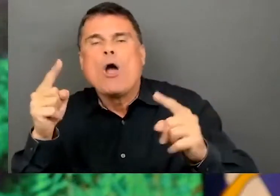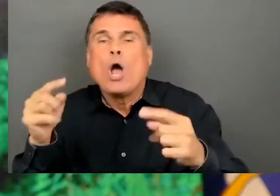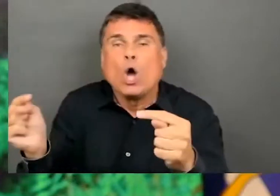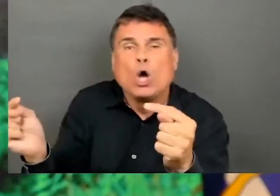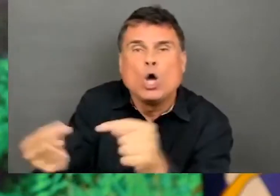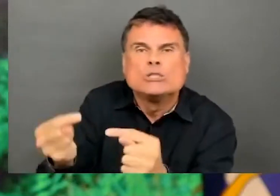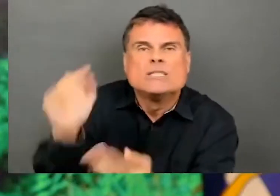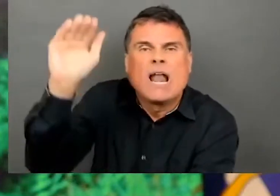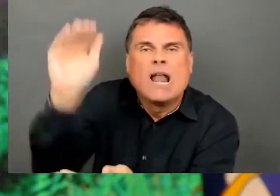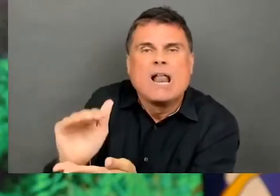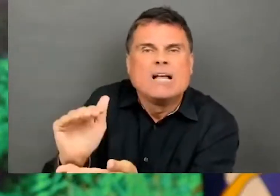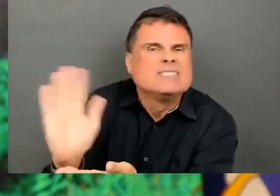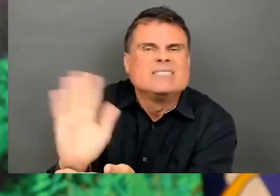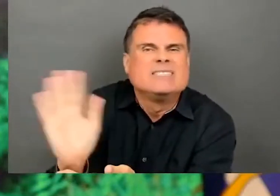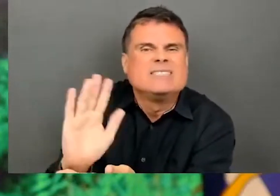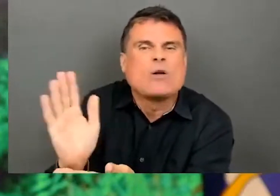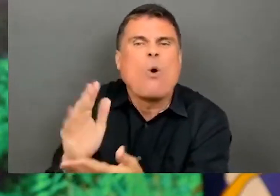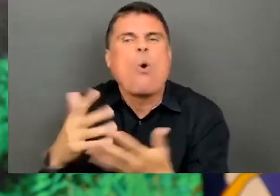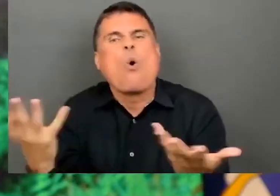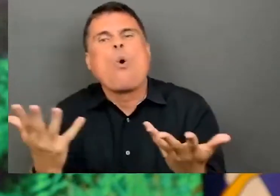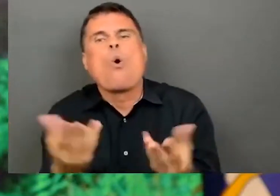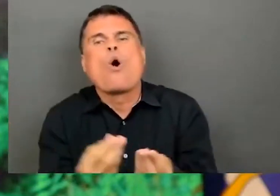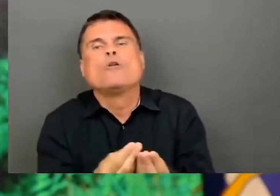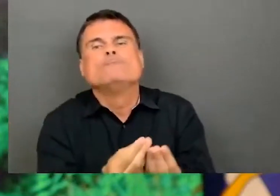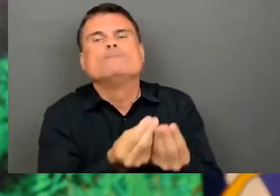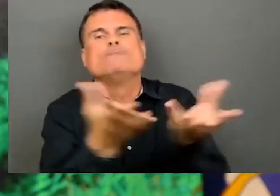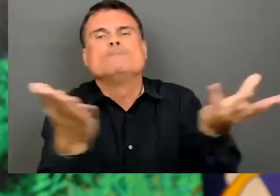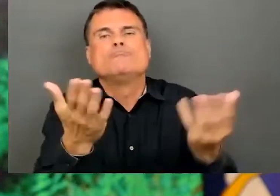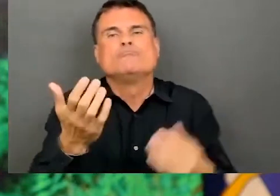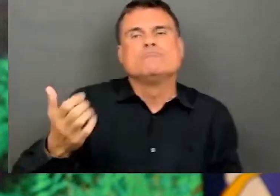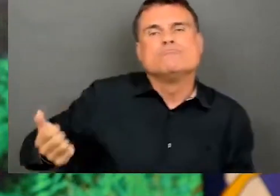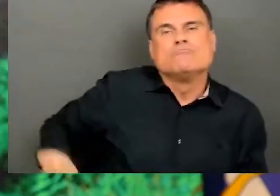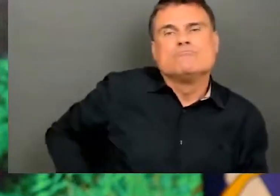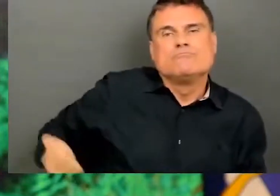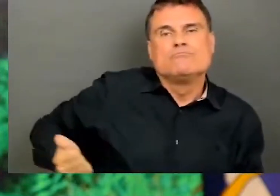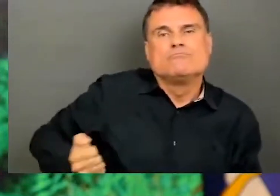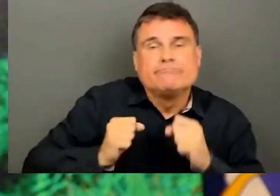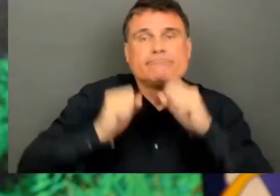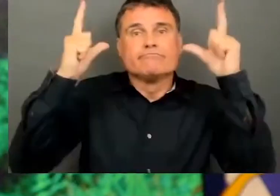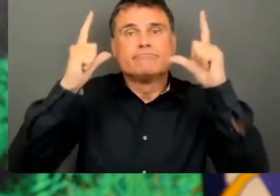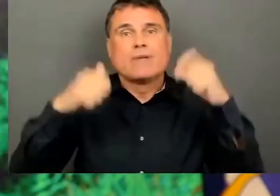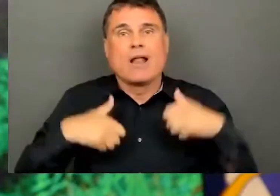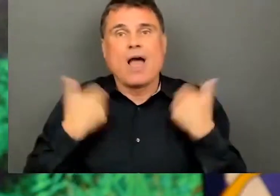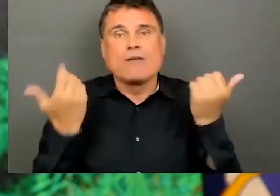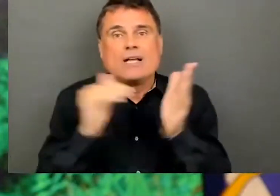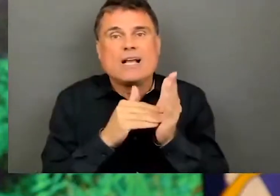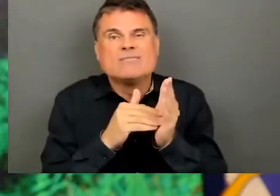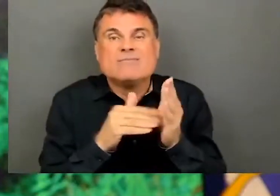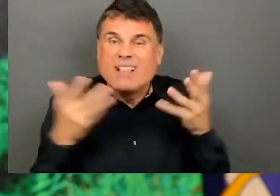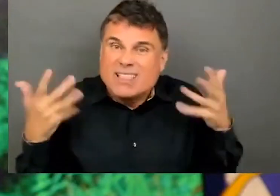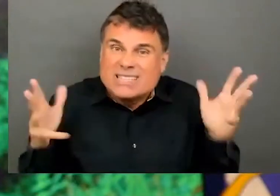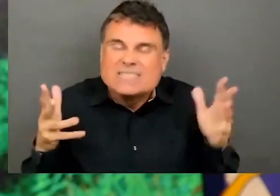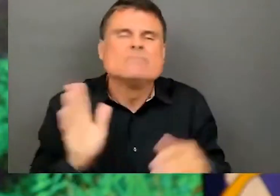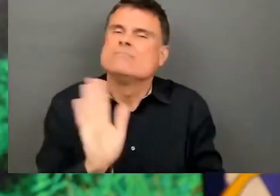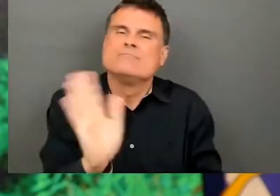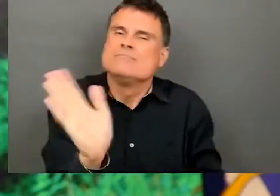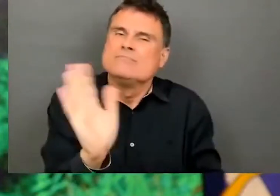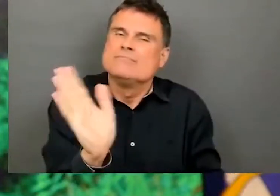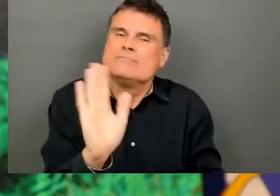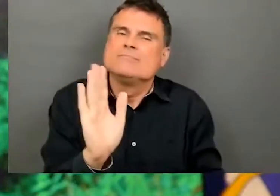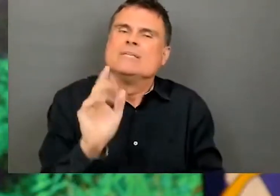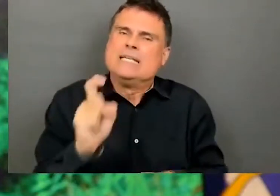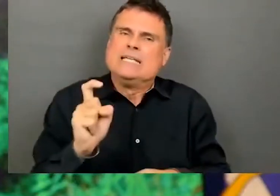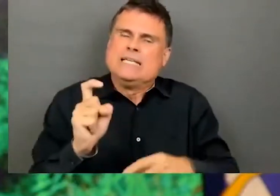people's lives. Substance use, as we know well, is a health condition and must be approached from